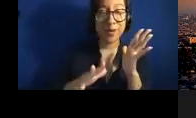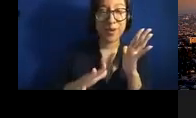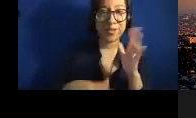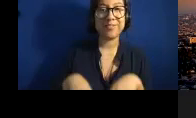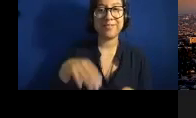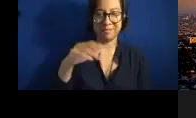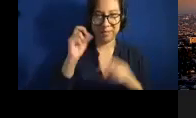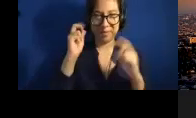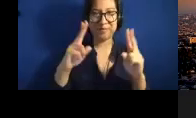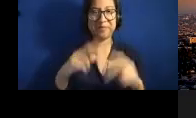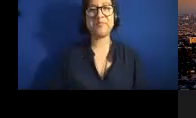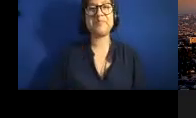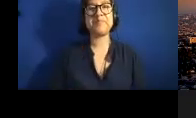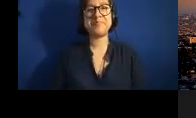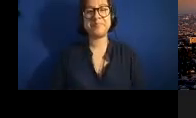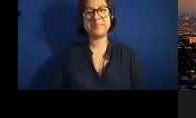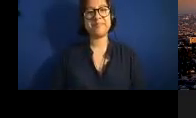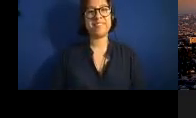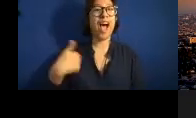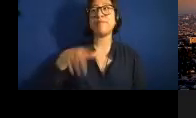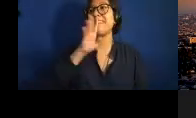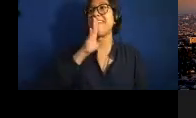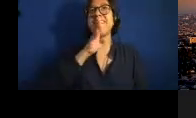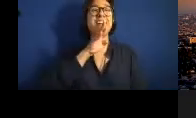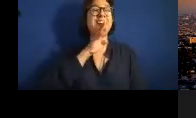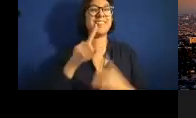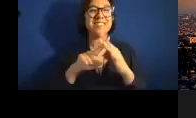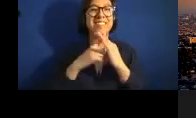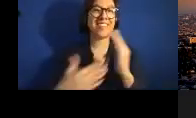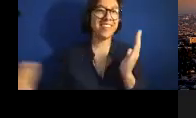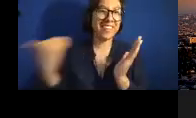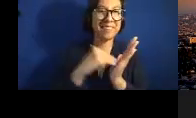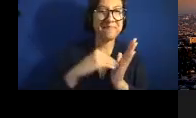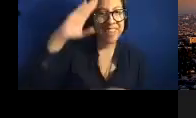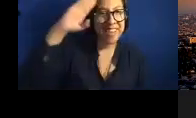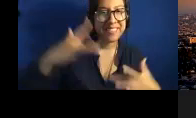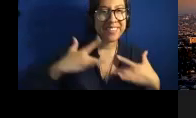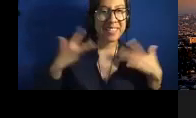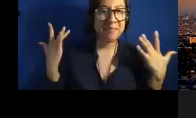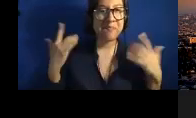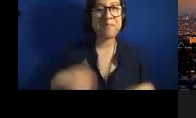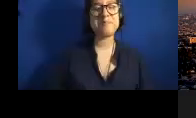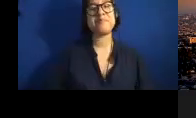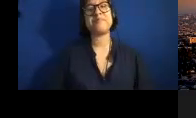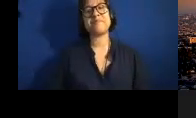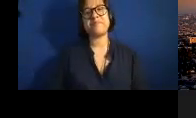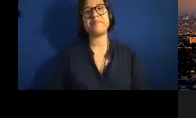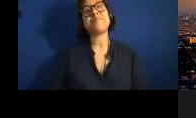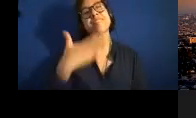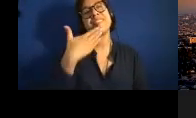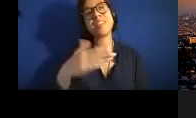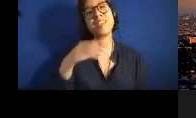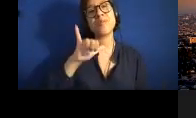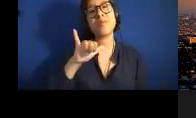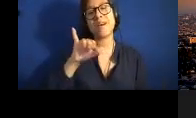clearer. I was just talking, so I'll start over again and just say, hey, what's up? Thank you, YJC,